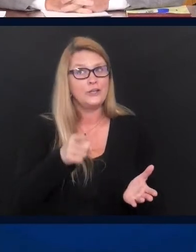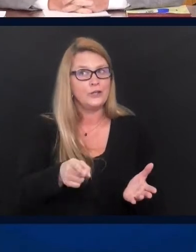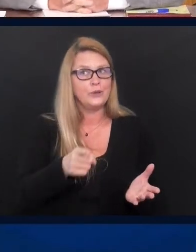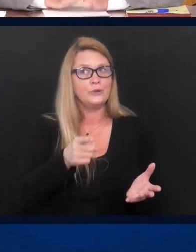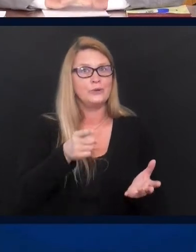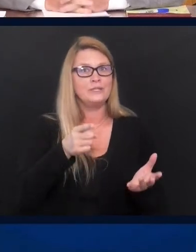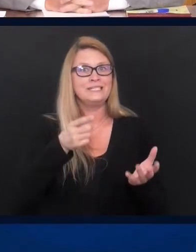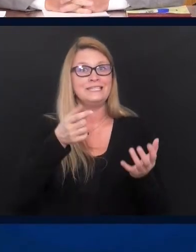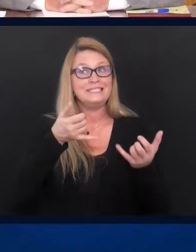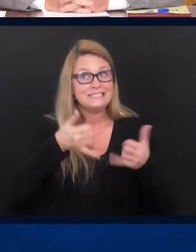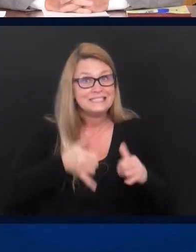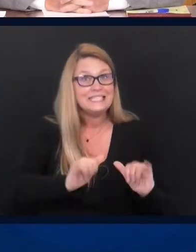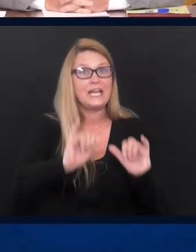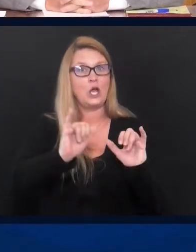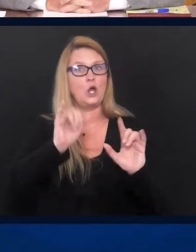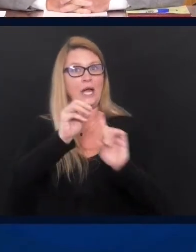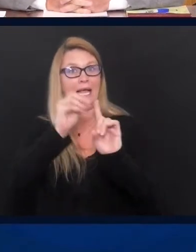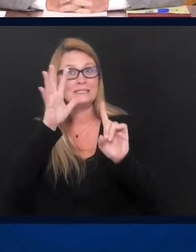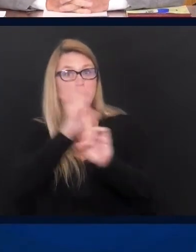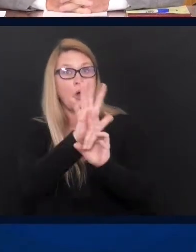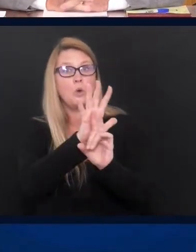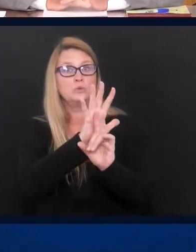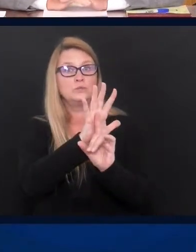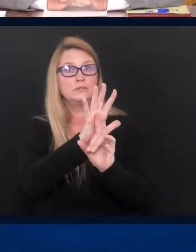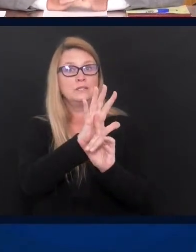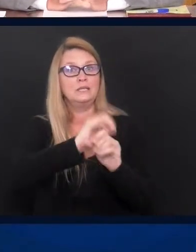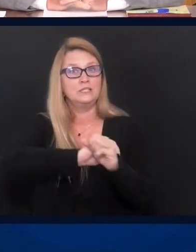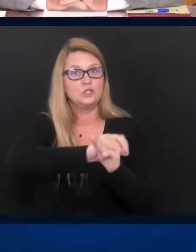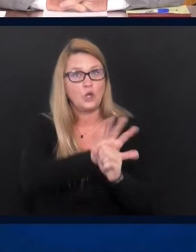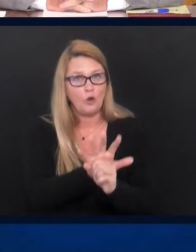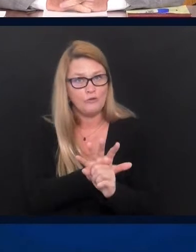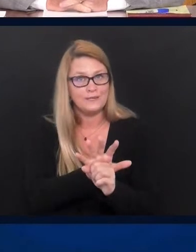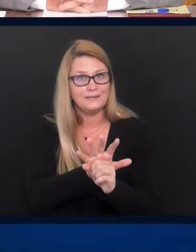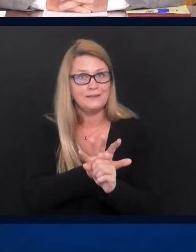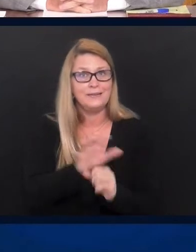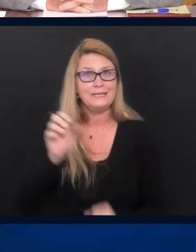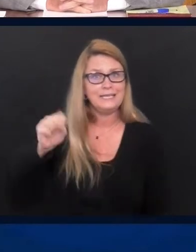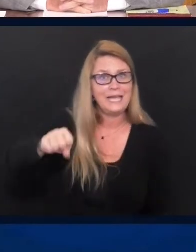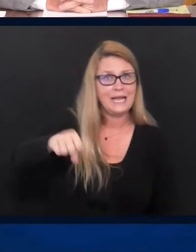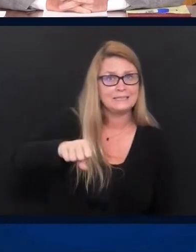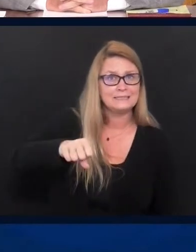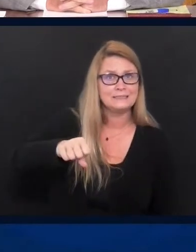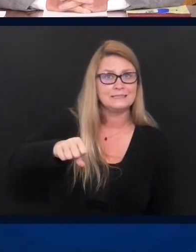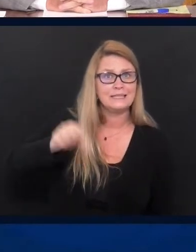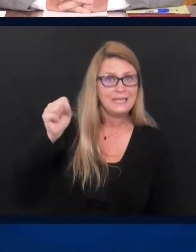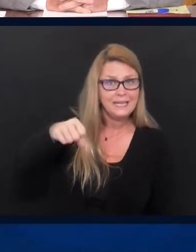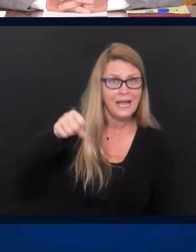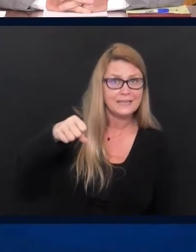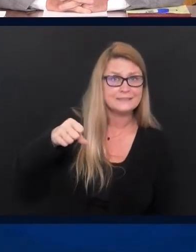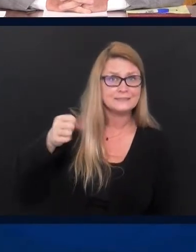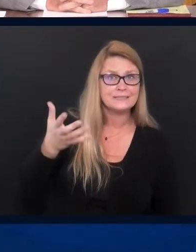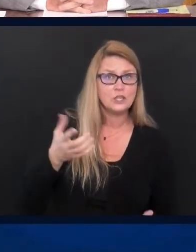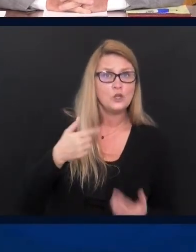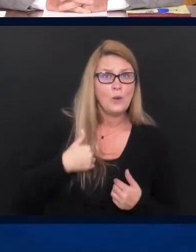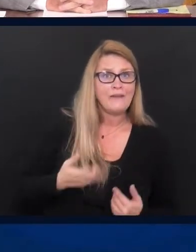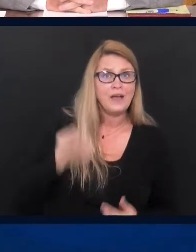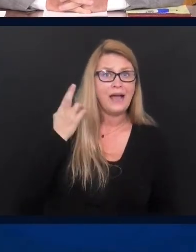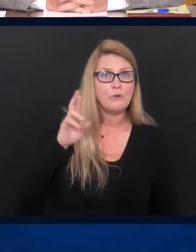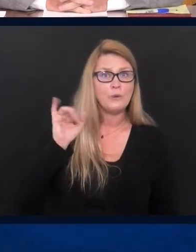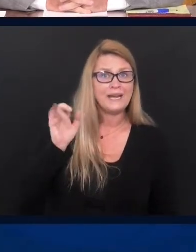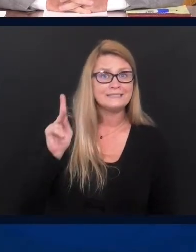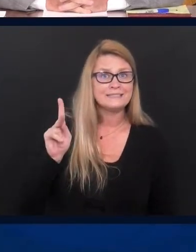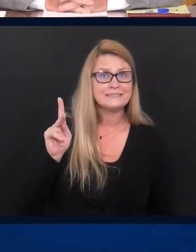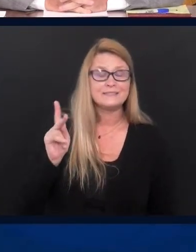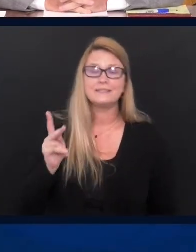not exposed? Do you still not run an incredible risk? Well, you do. You absolutely do.